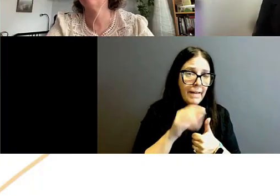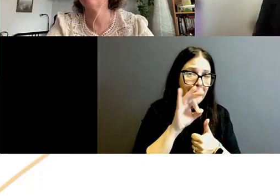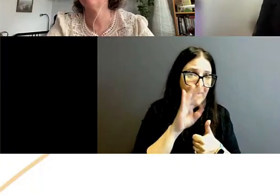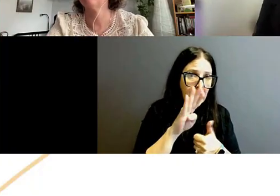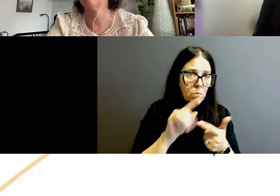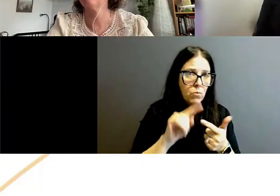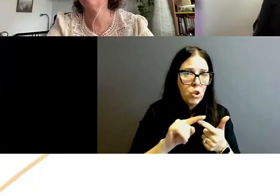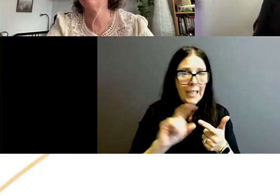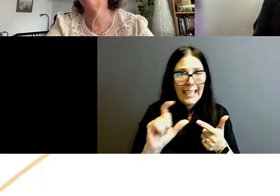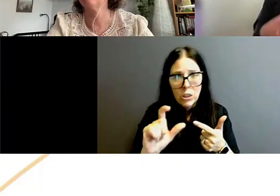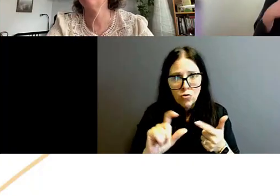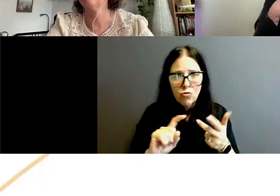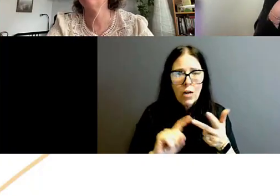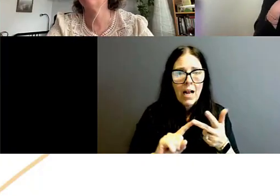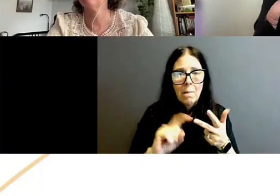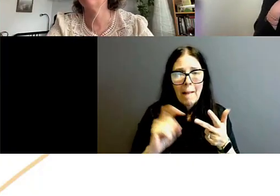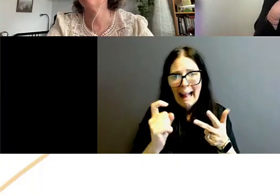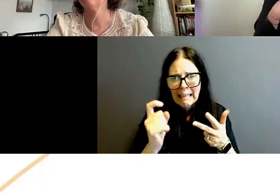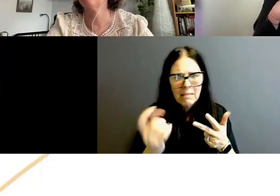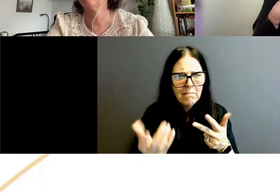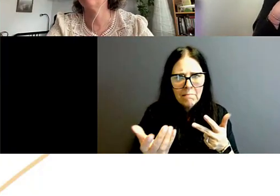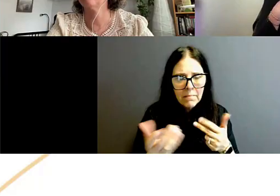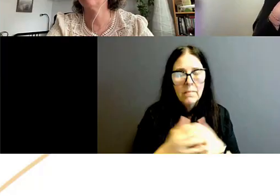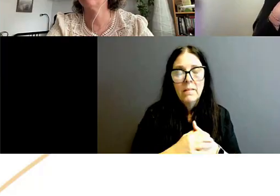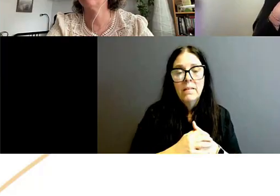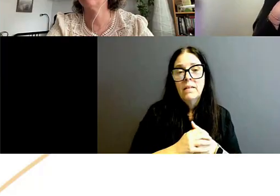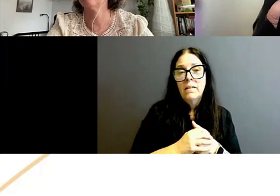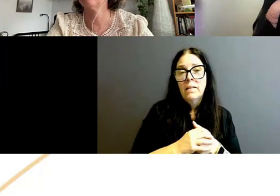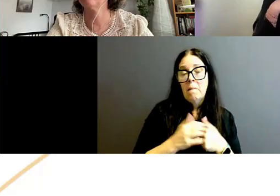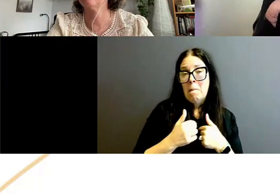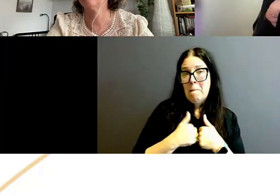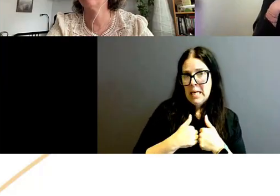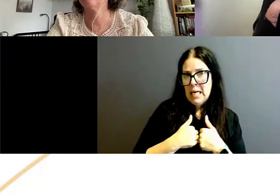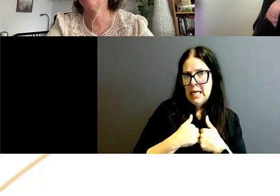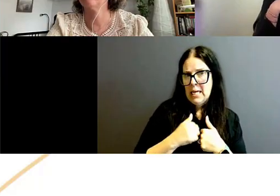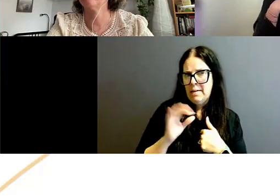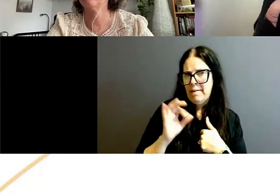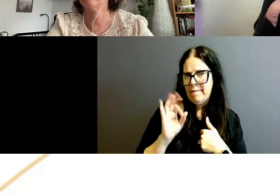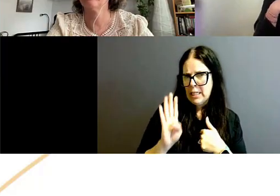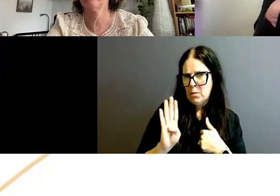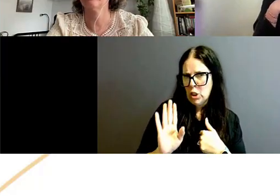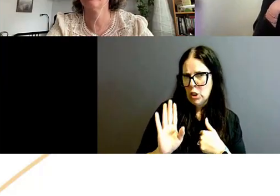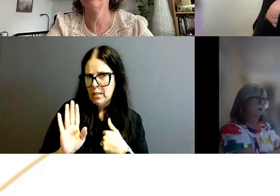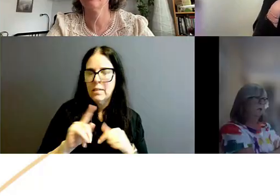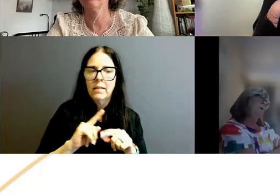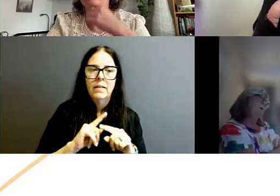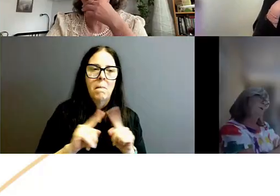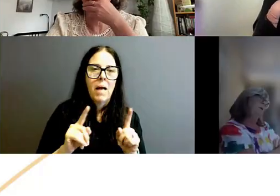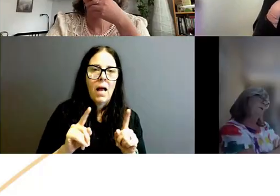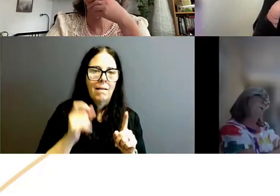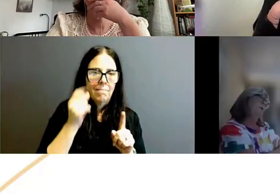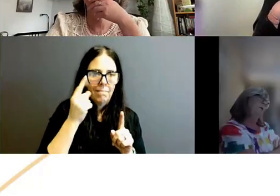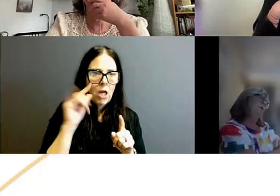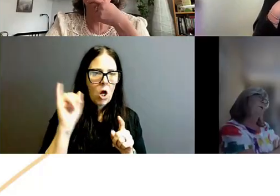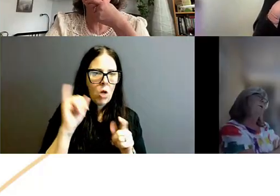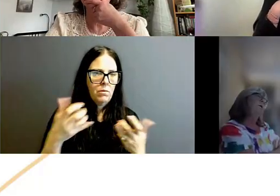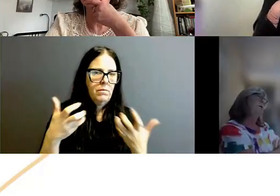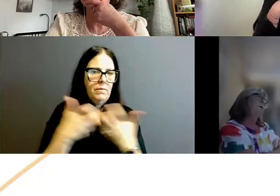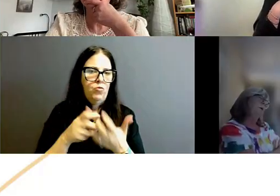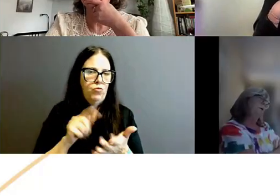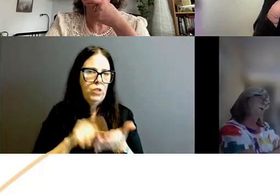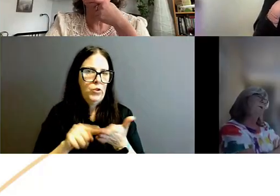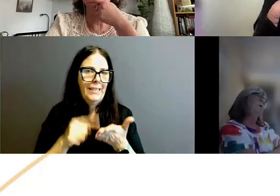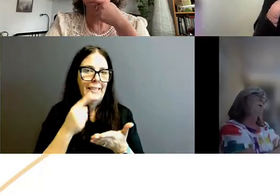for engagements? So for me, it is Facebook, but it also goes in line with the research, right? Is saying